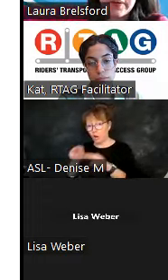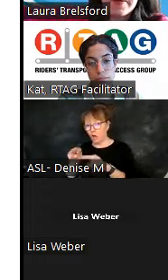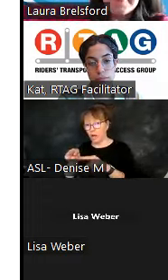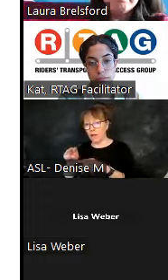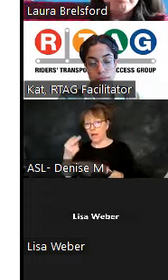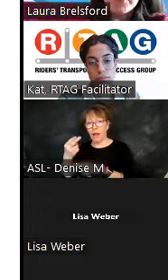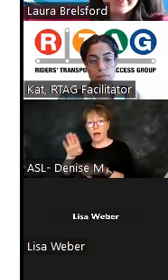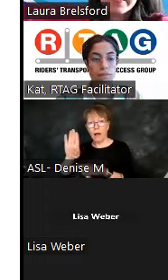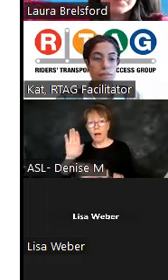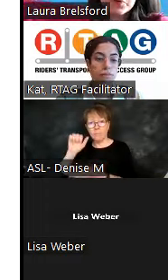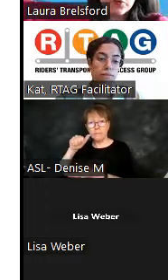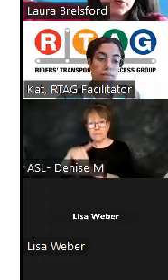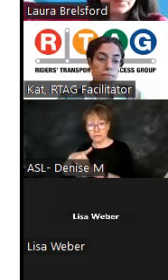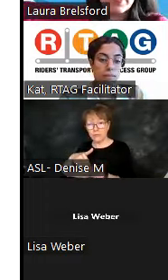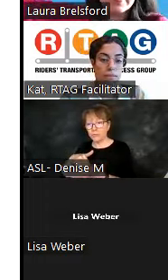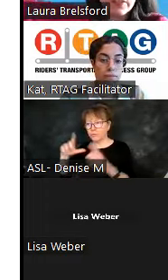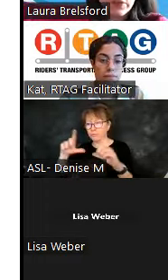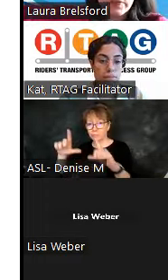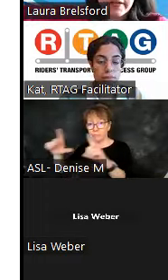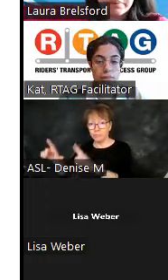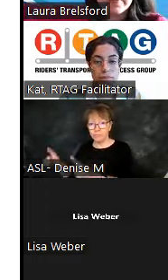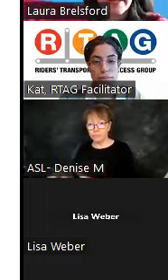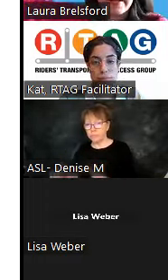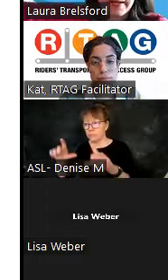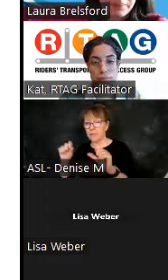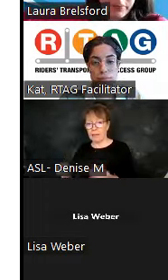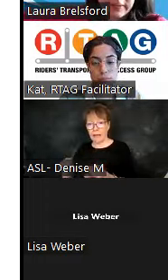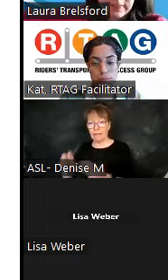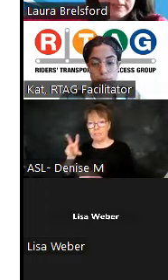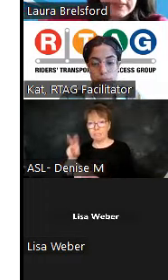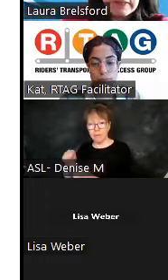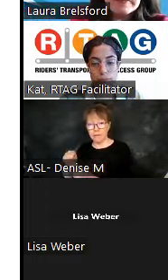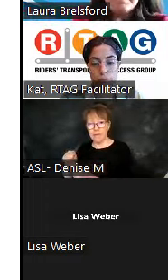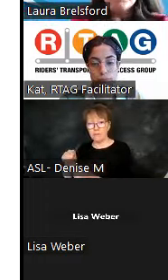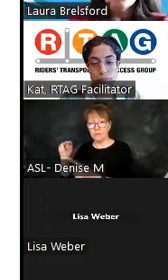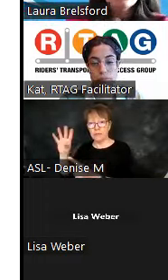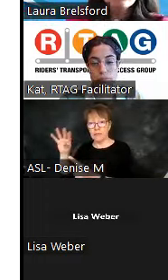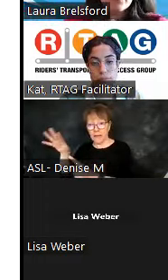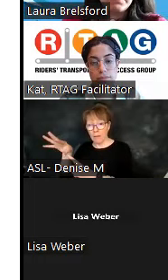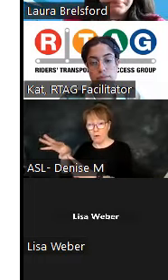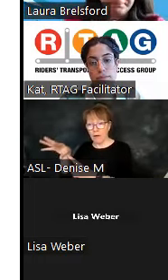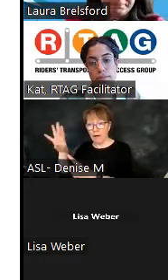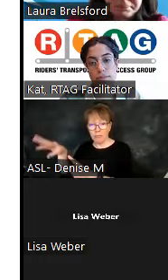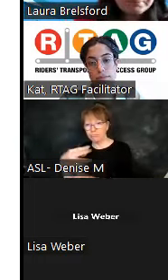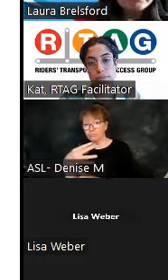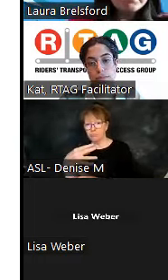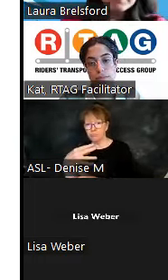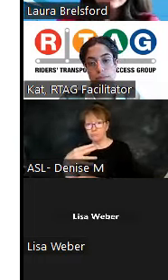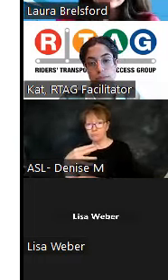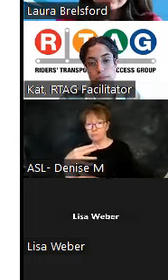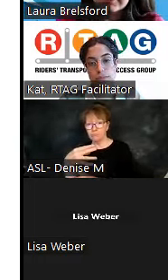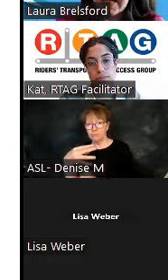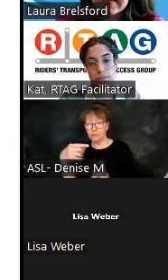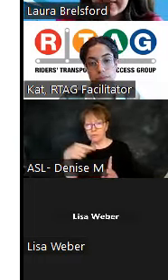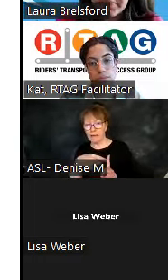ago, are able to plug into those cameras at any point. So